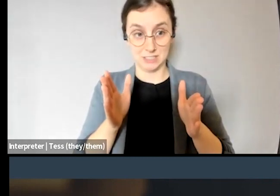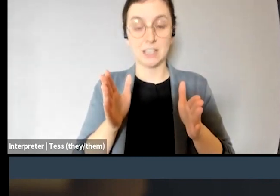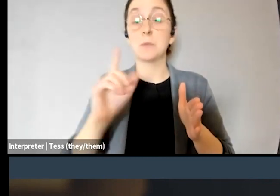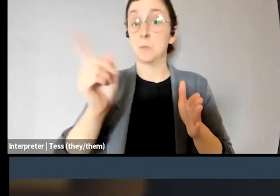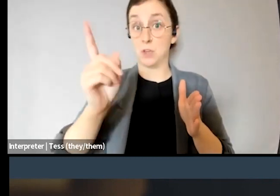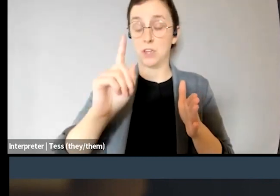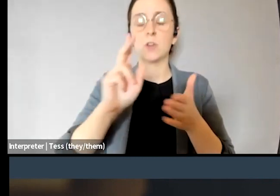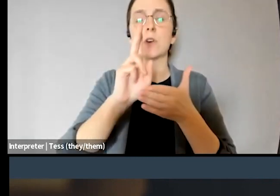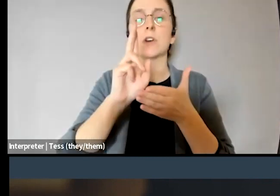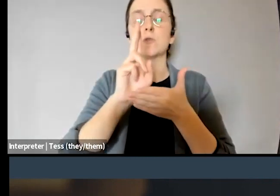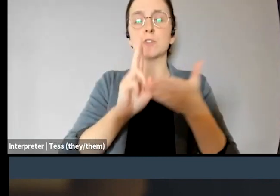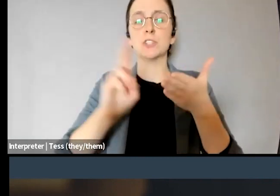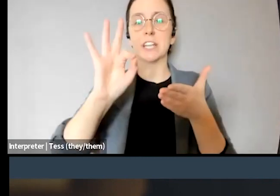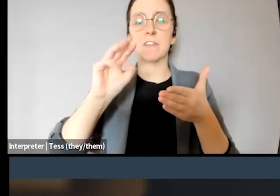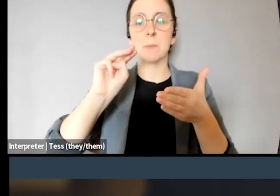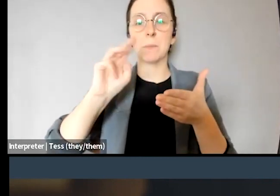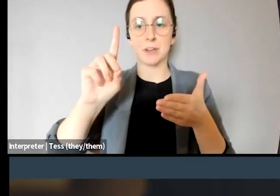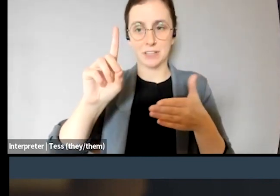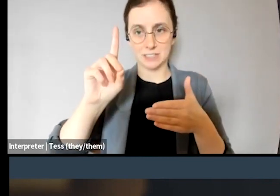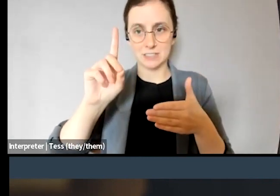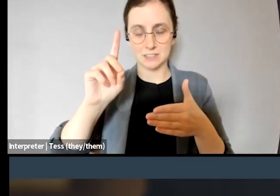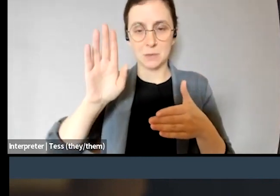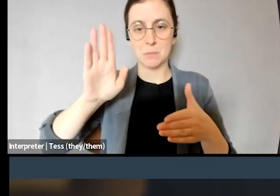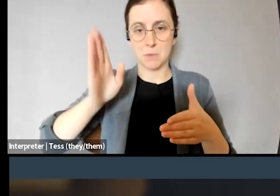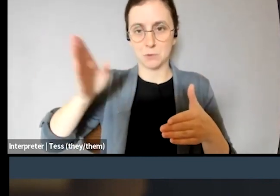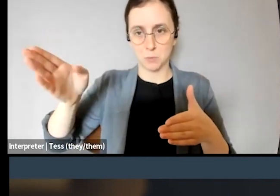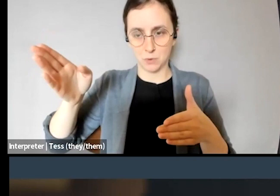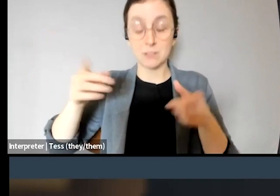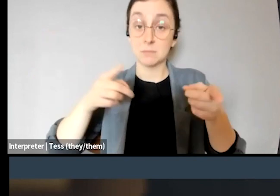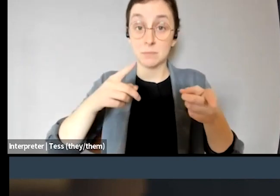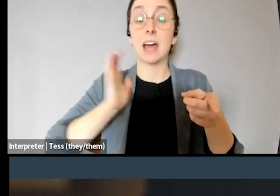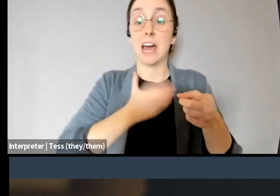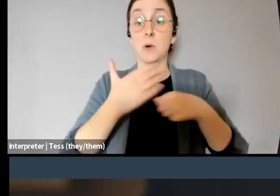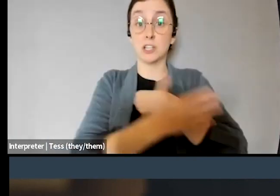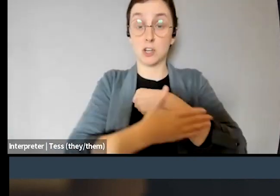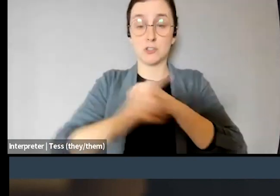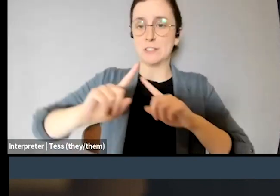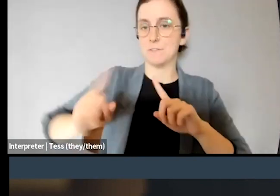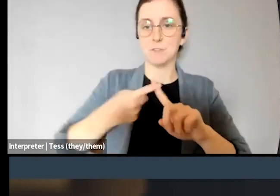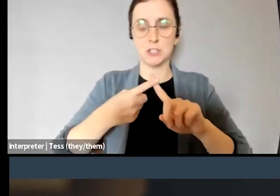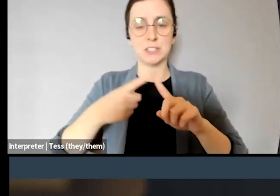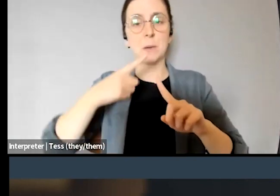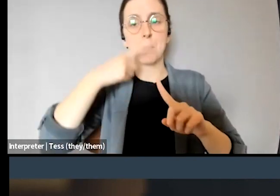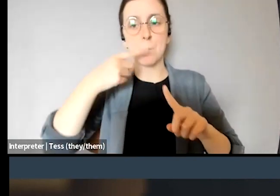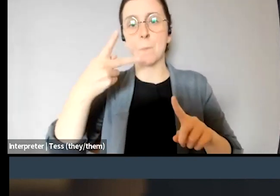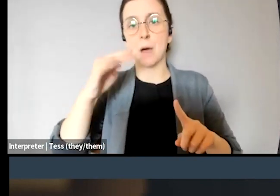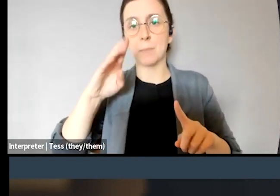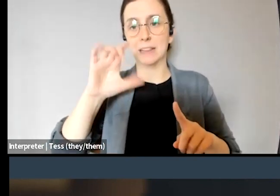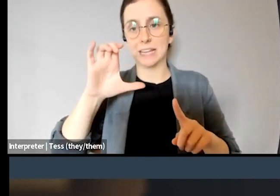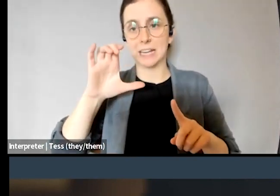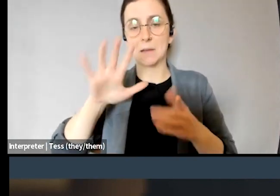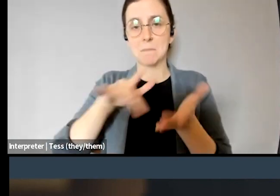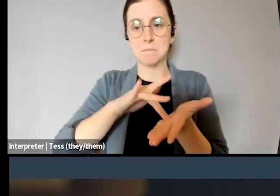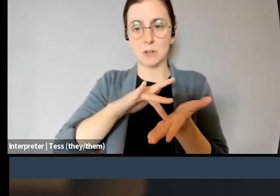Baltimore, our country's first public medical school. I've been serving as the co-chair